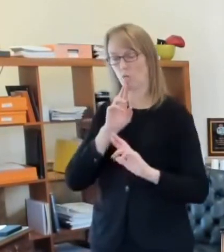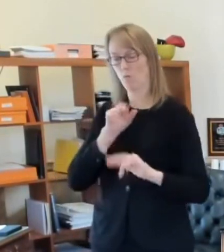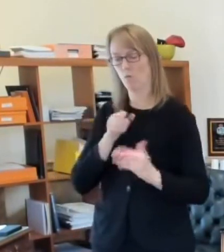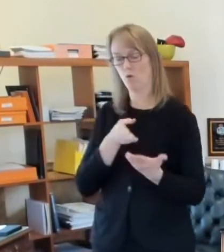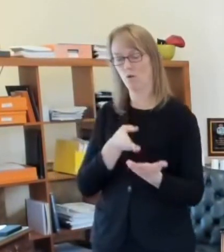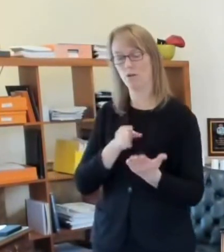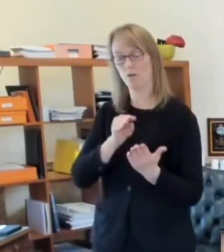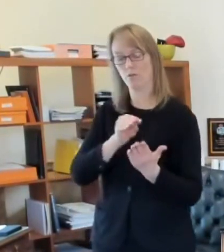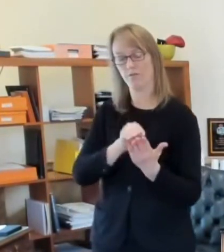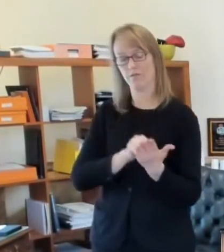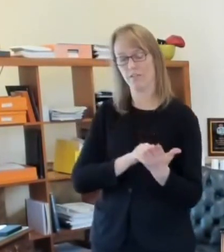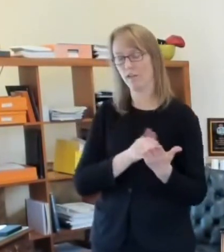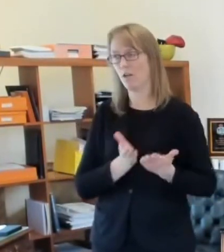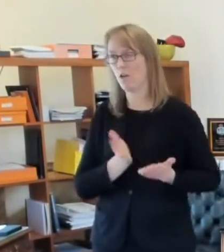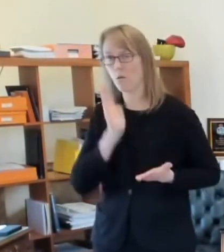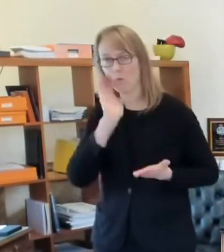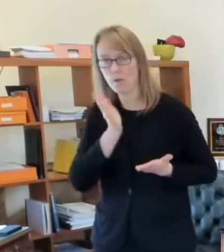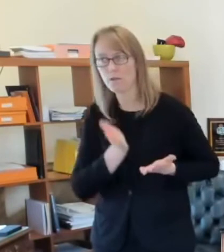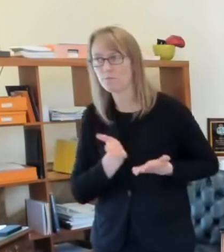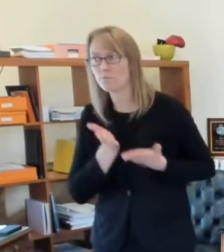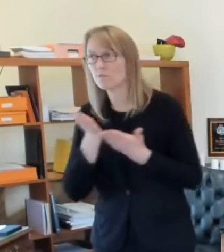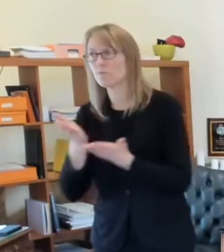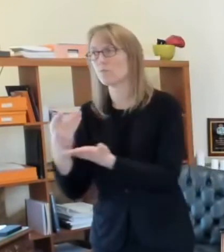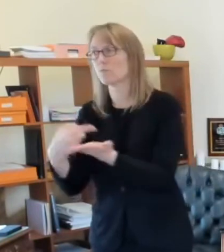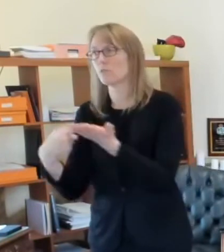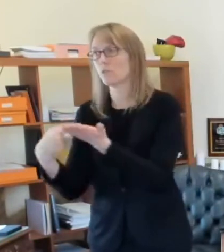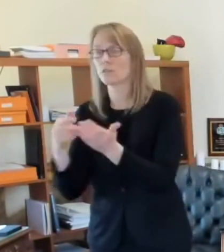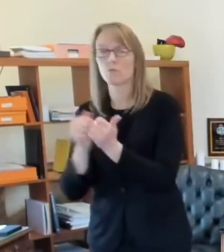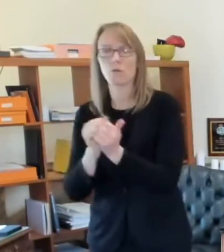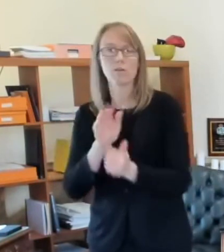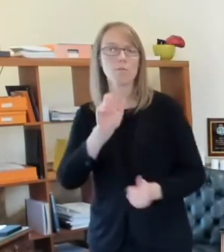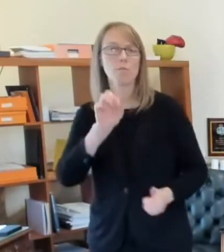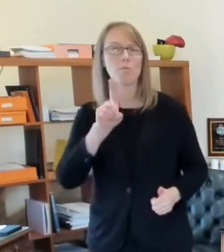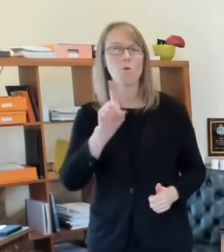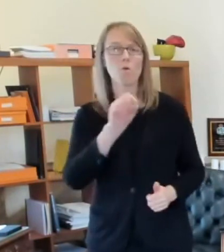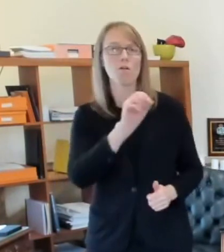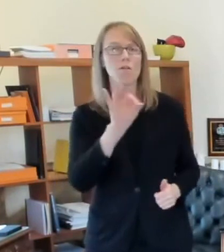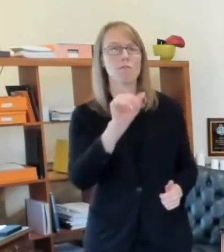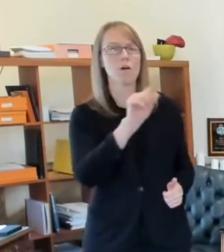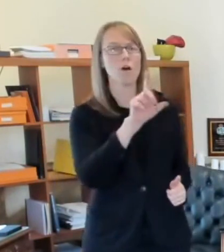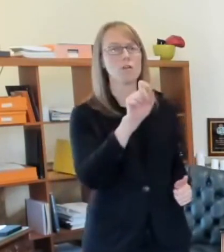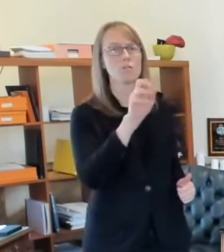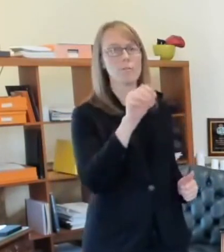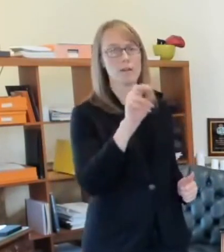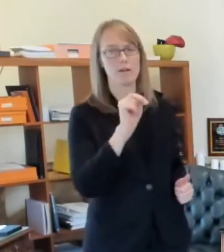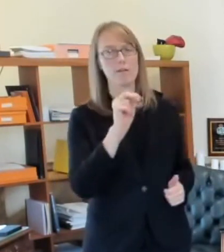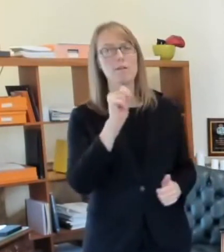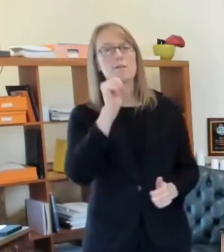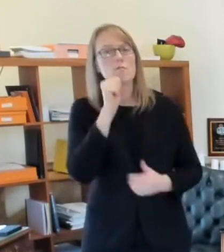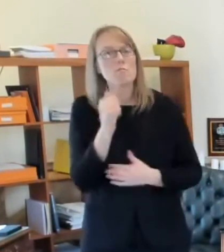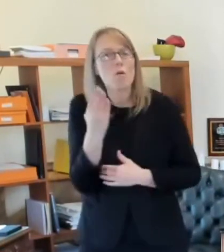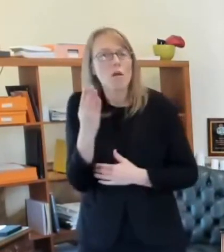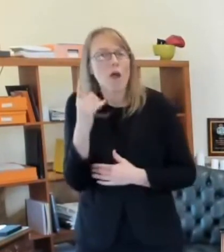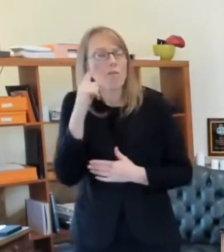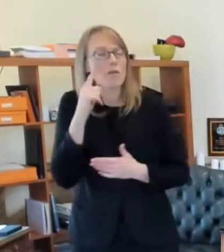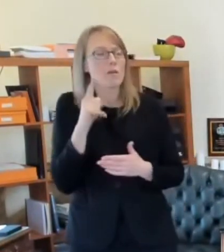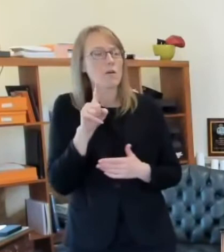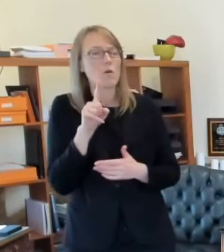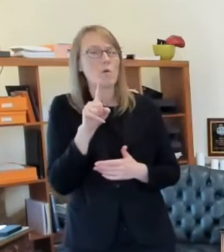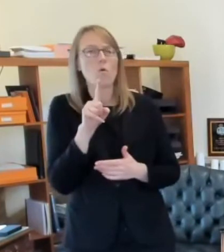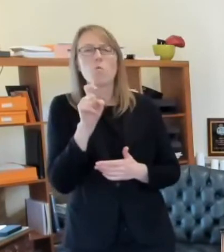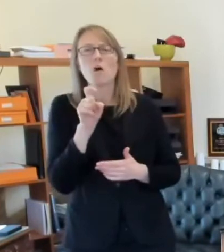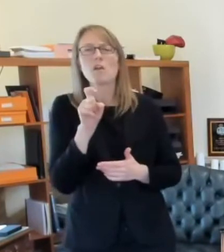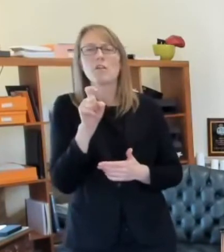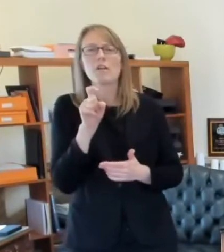of Aldermen tomorrow morning. I think the report that I saw said we had $100,000 left,